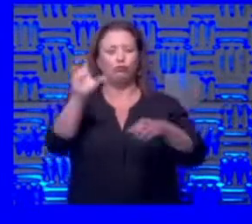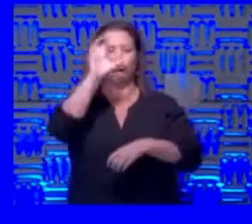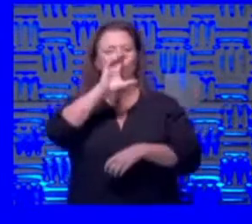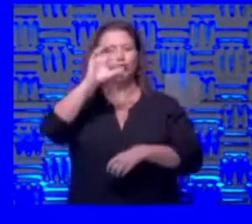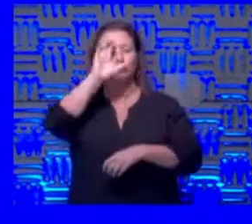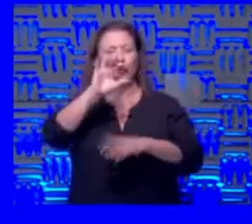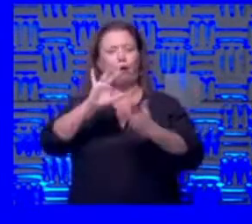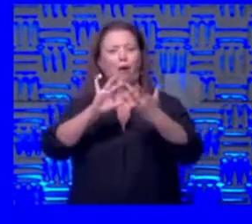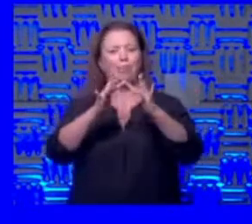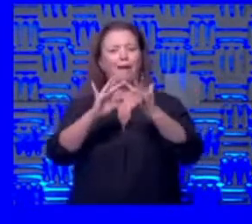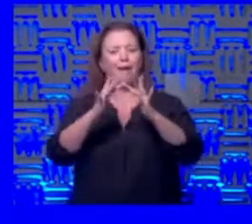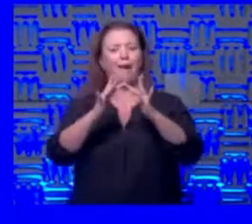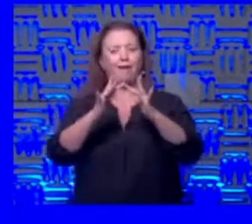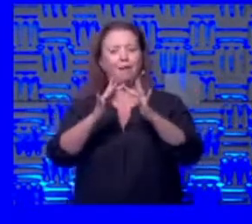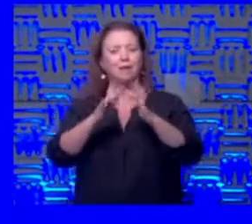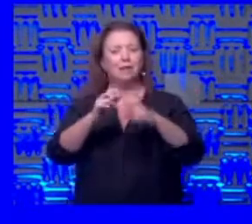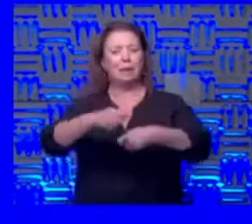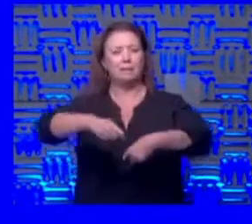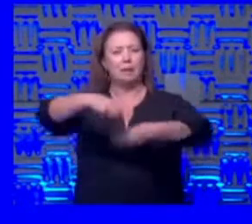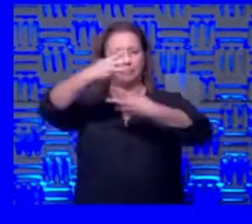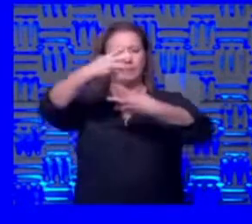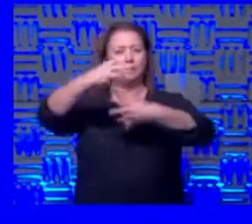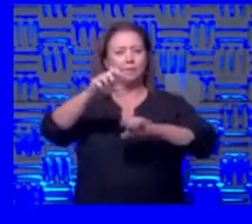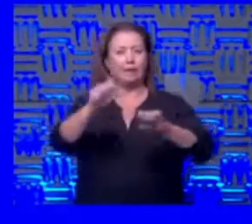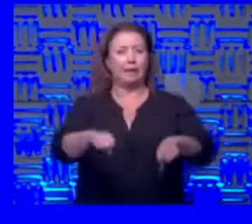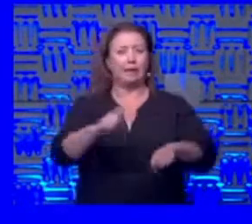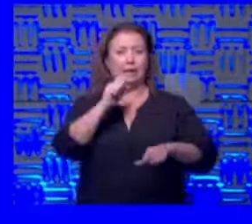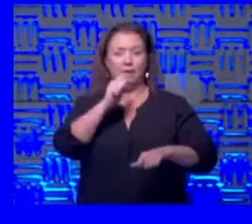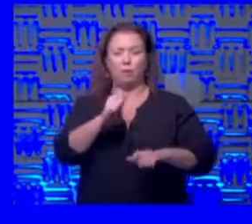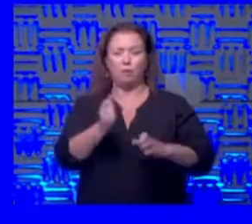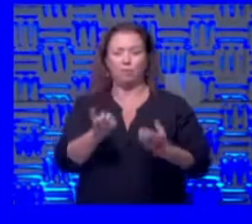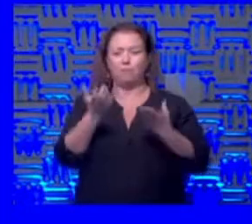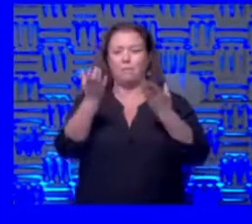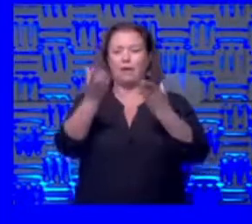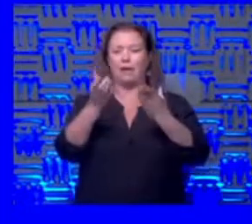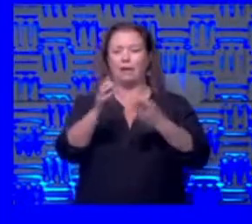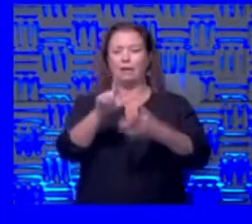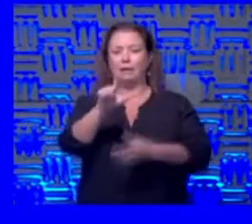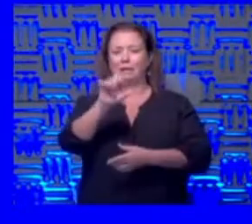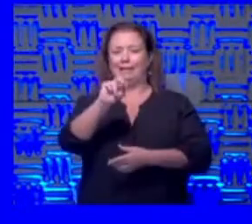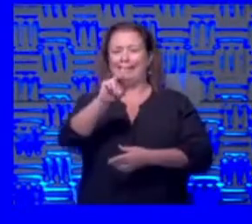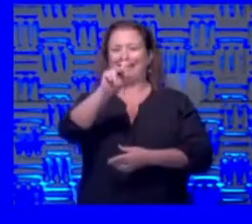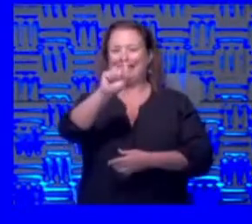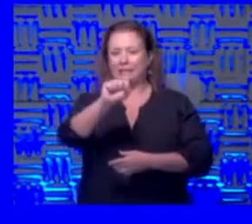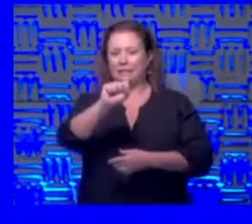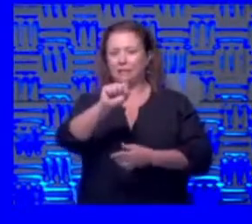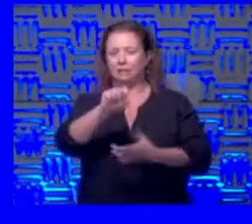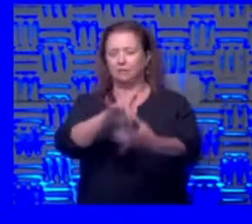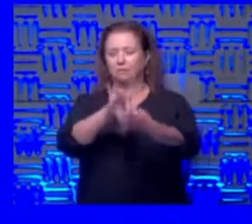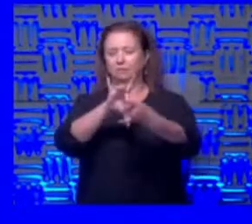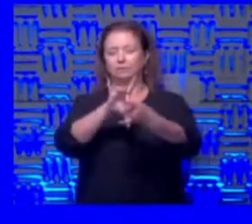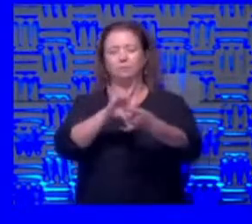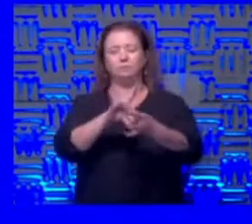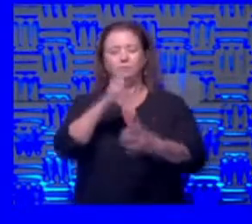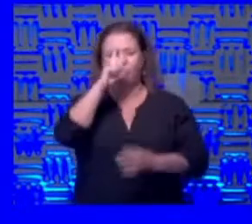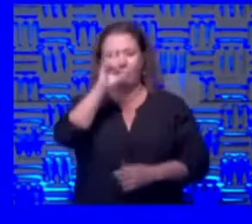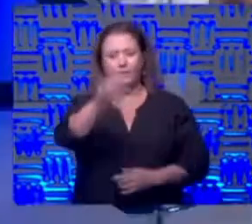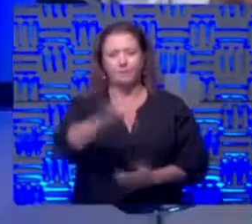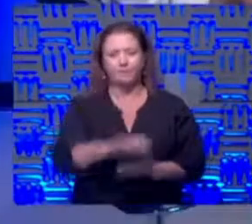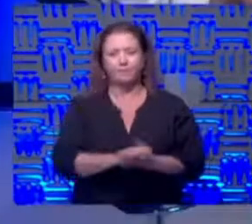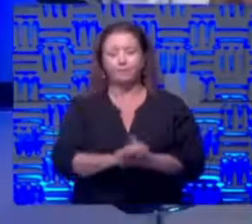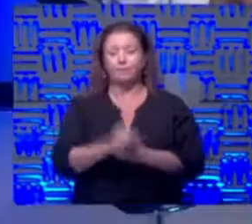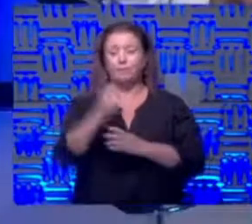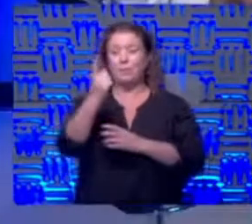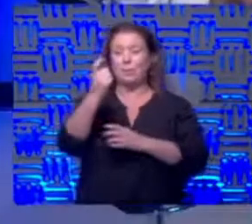search terms, and they should be able to pop some of those up. If not, we will try to provide links or at least the references for those articles. And